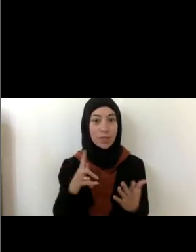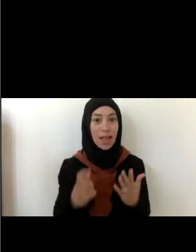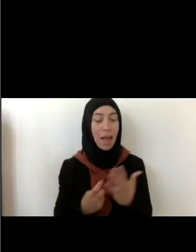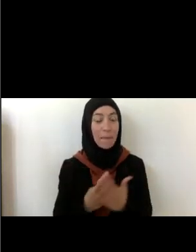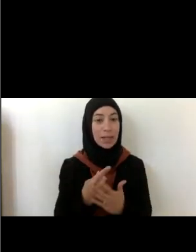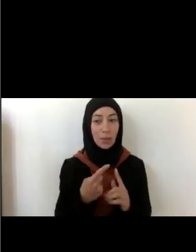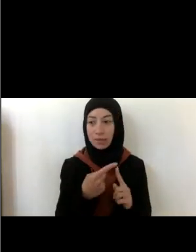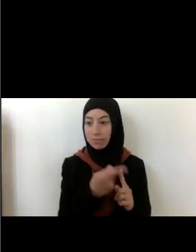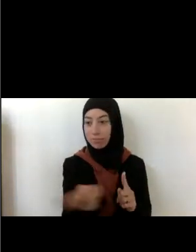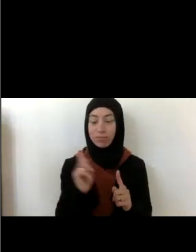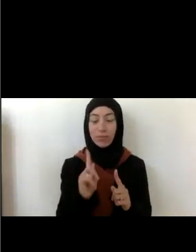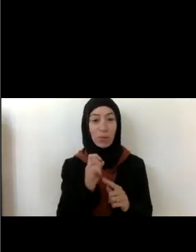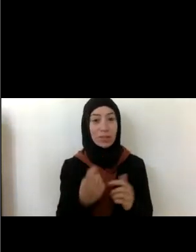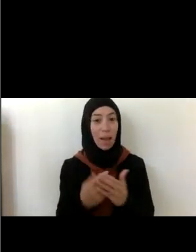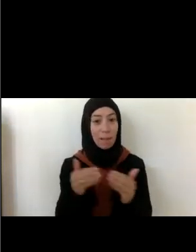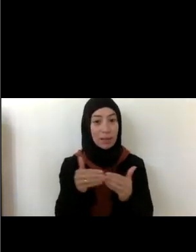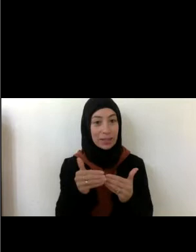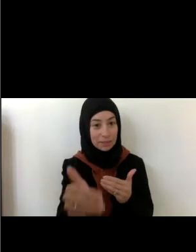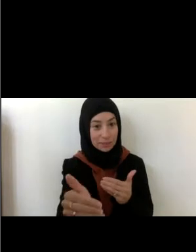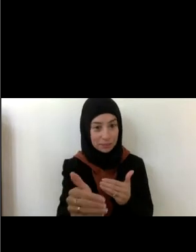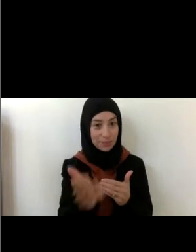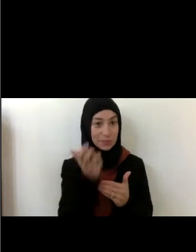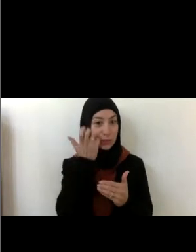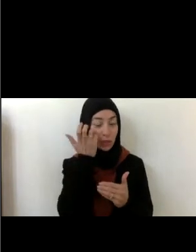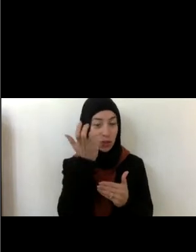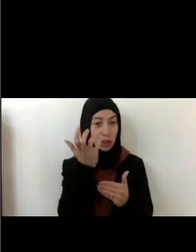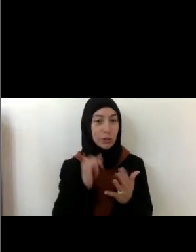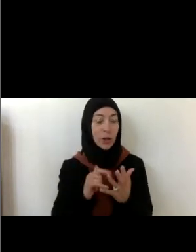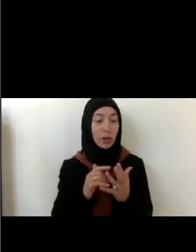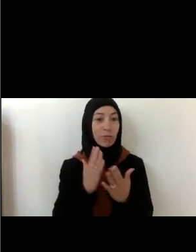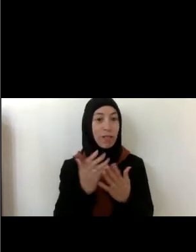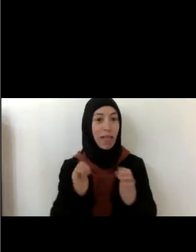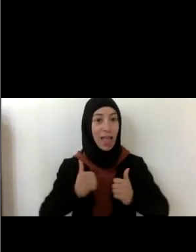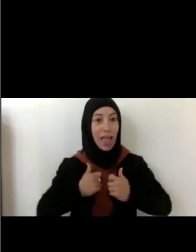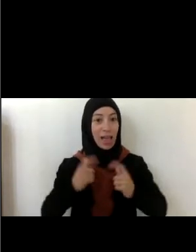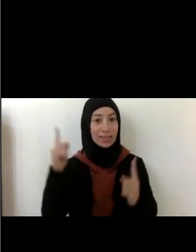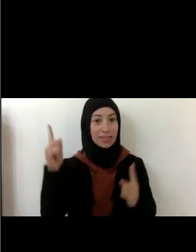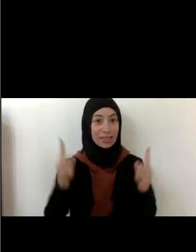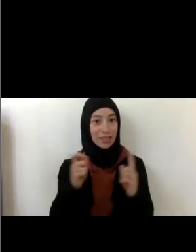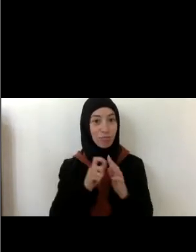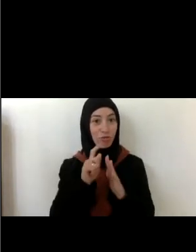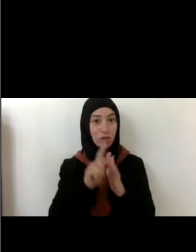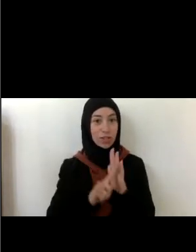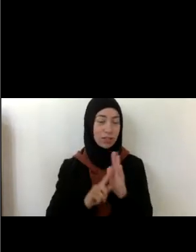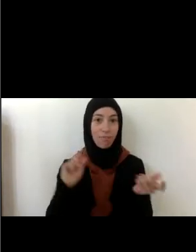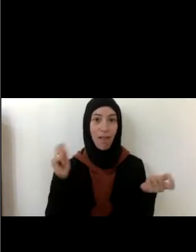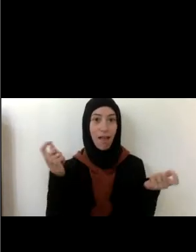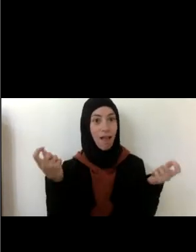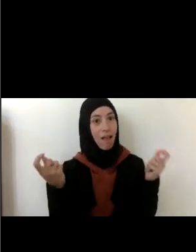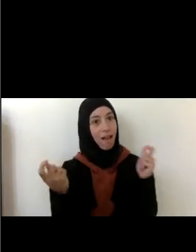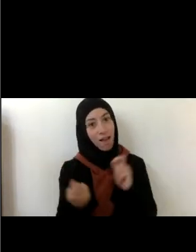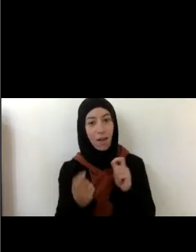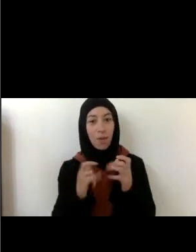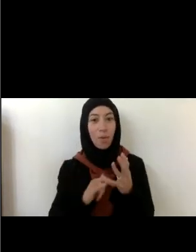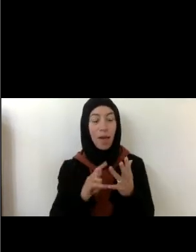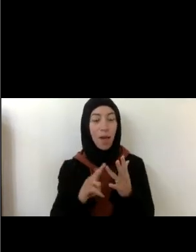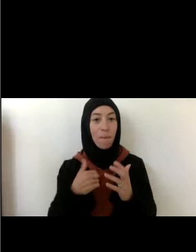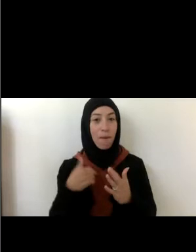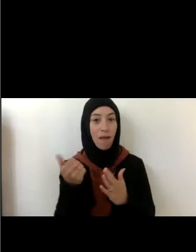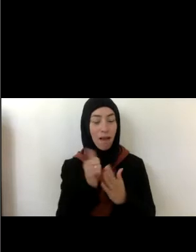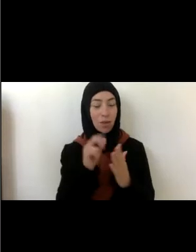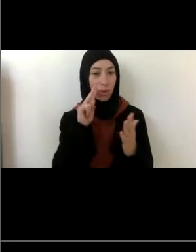at the moment. It's truly a city-shaping project, and the public art that I've had glimpses of